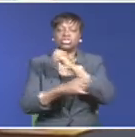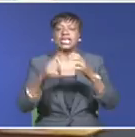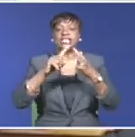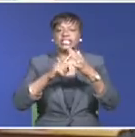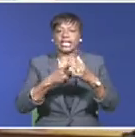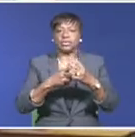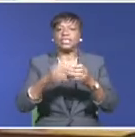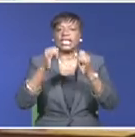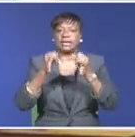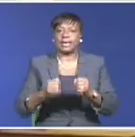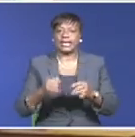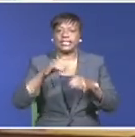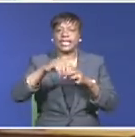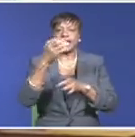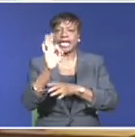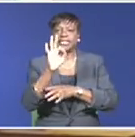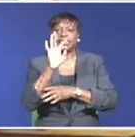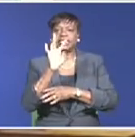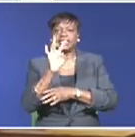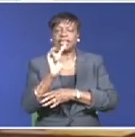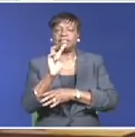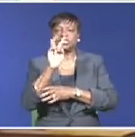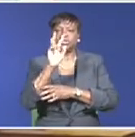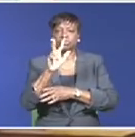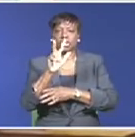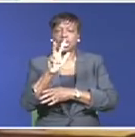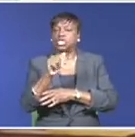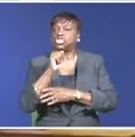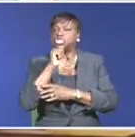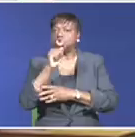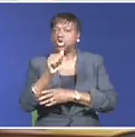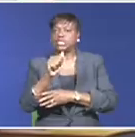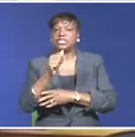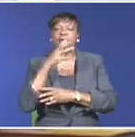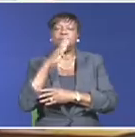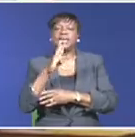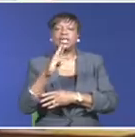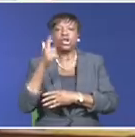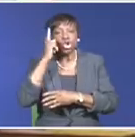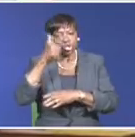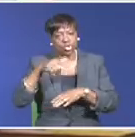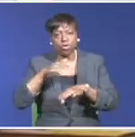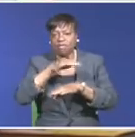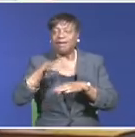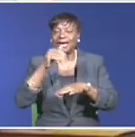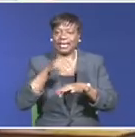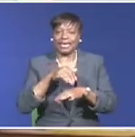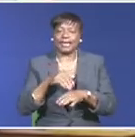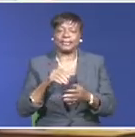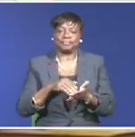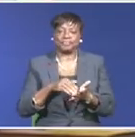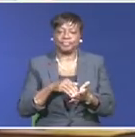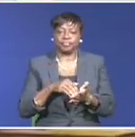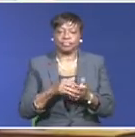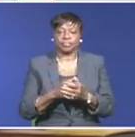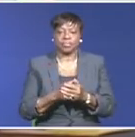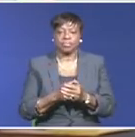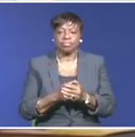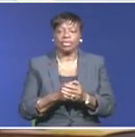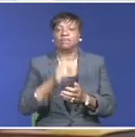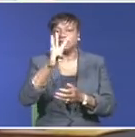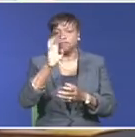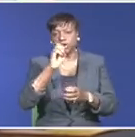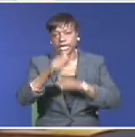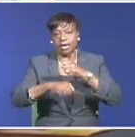in 1973, and have not been drastically overhauled, I think is a fair comment, in the